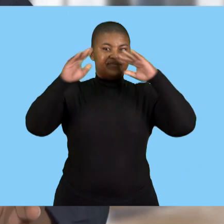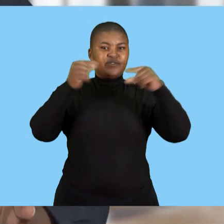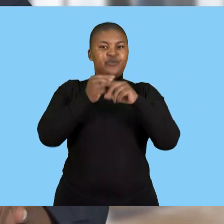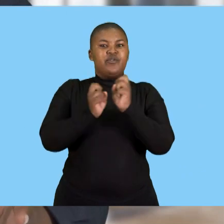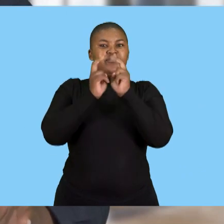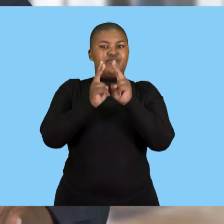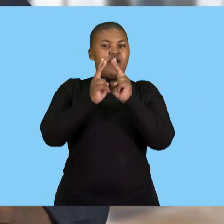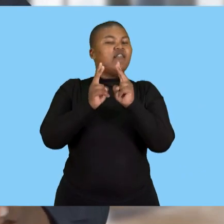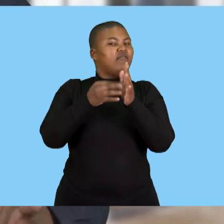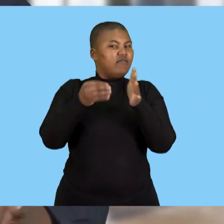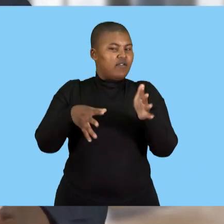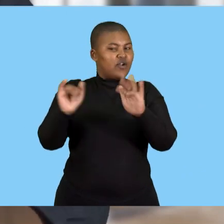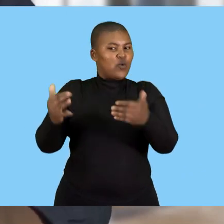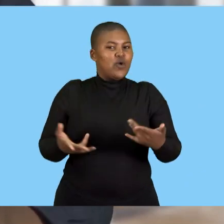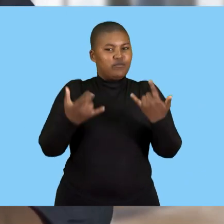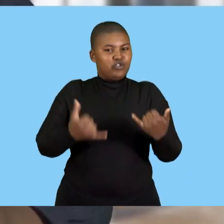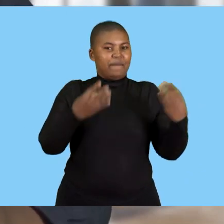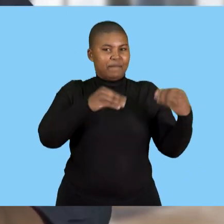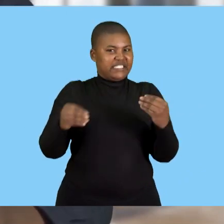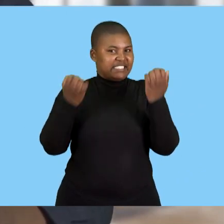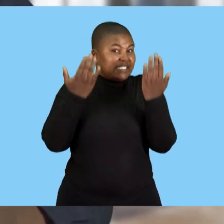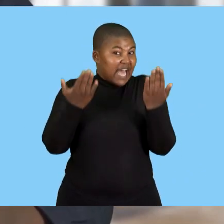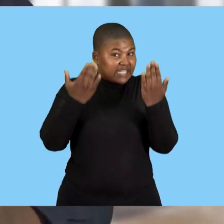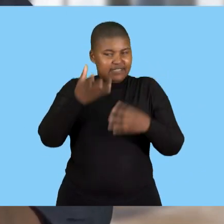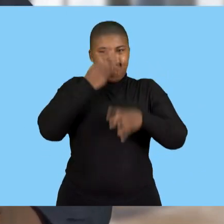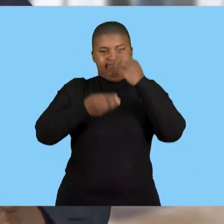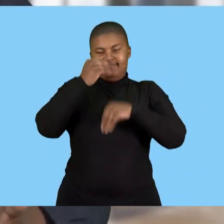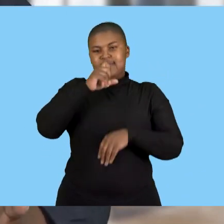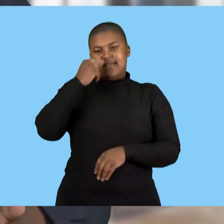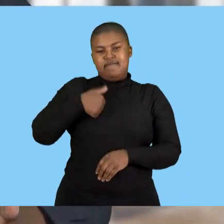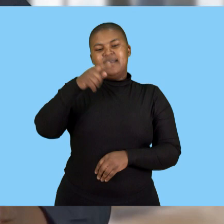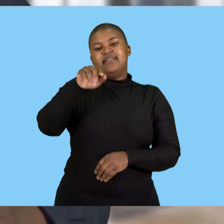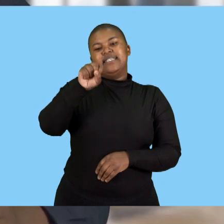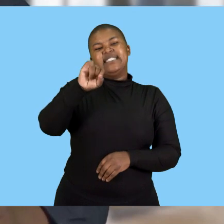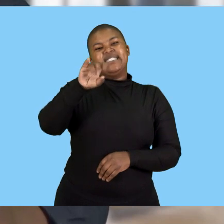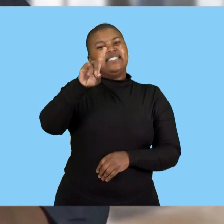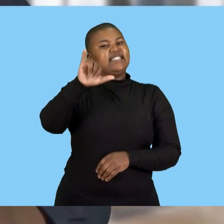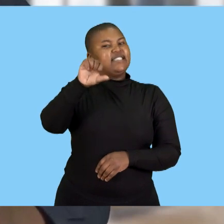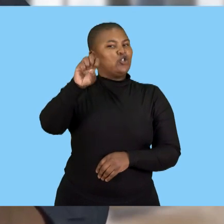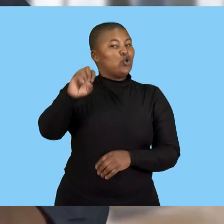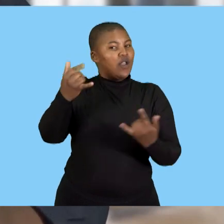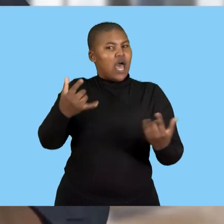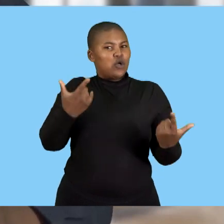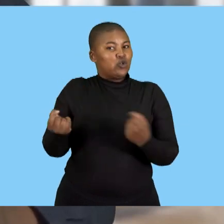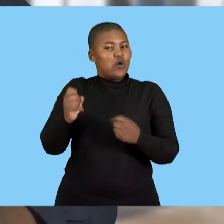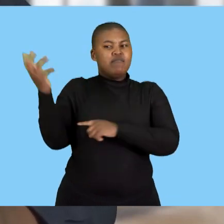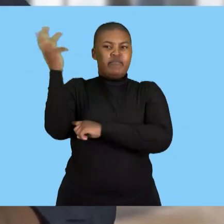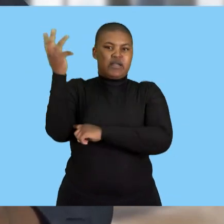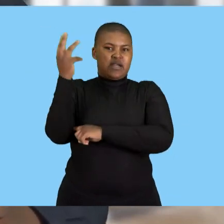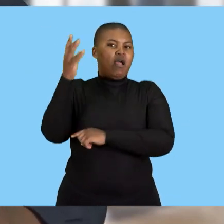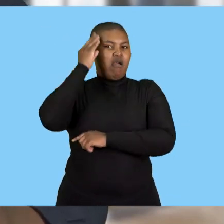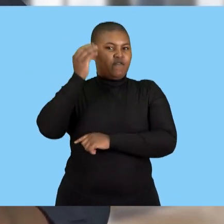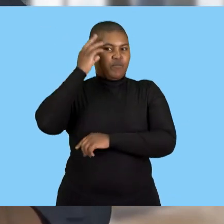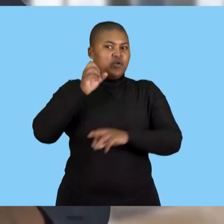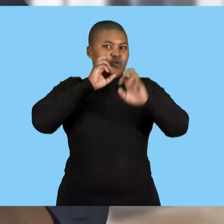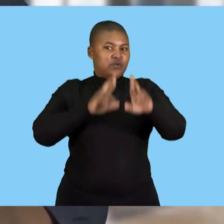Good day, grade 12 learners. Welcome to today's business studies lesson. My name is Tsidiso Tlaka, and we look into presentation and